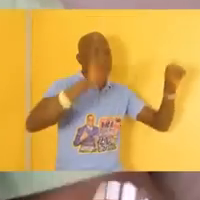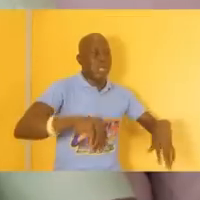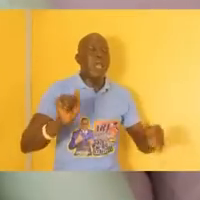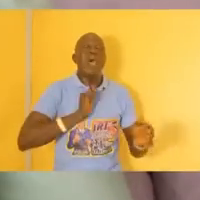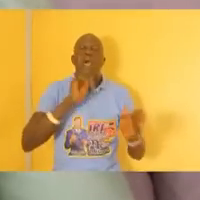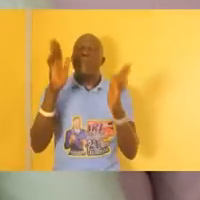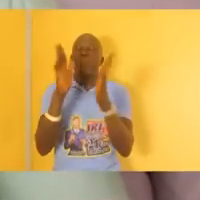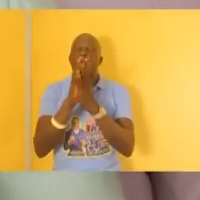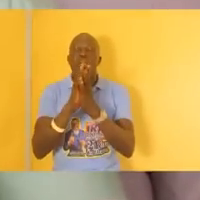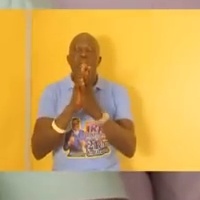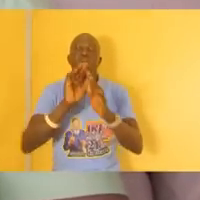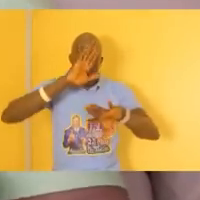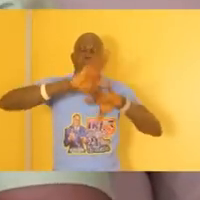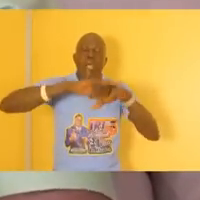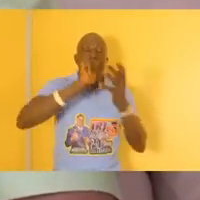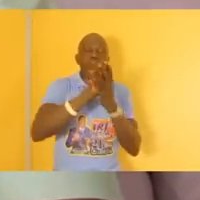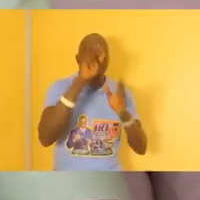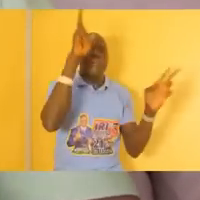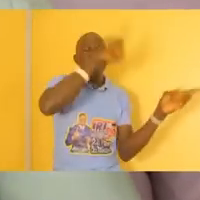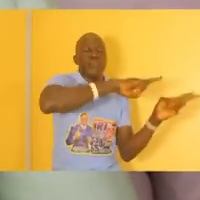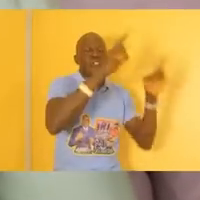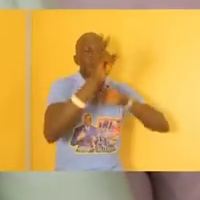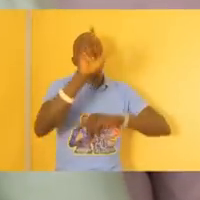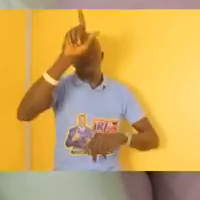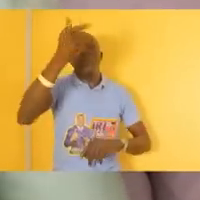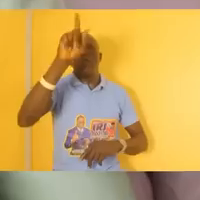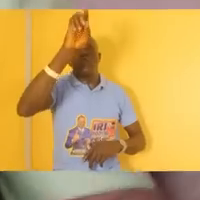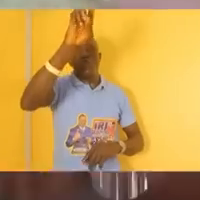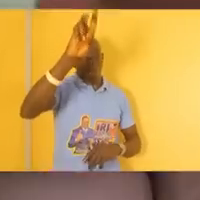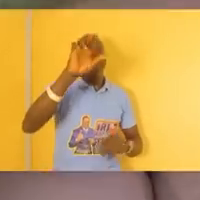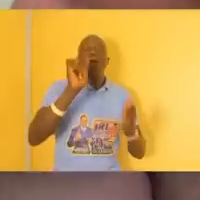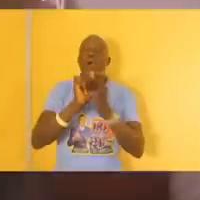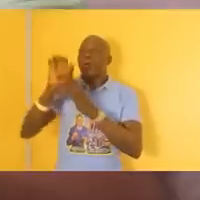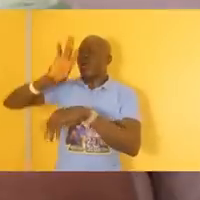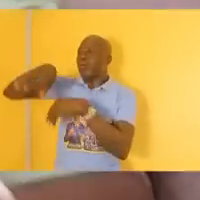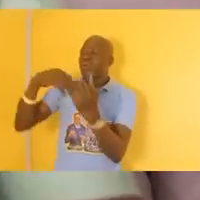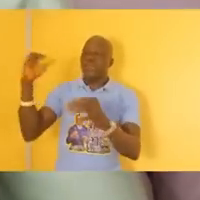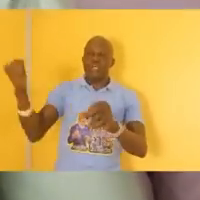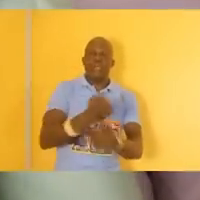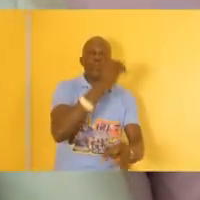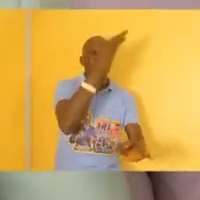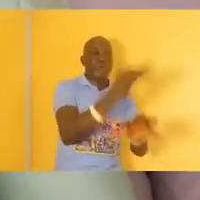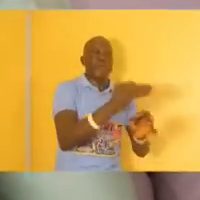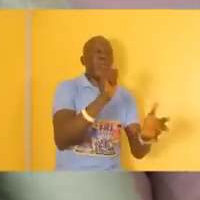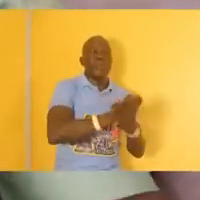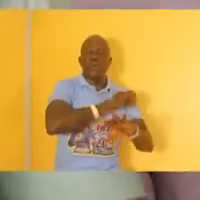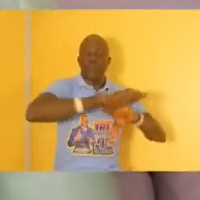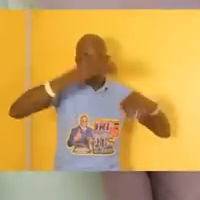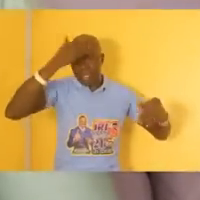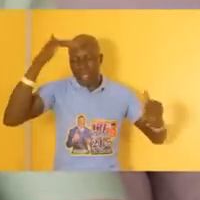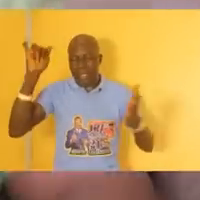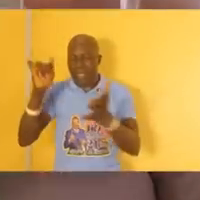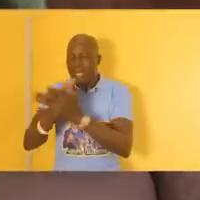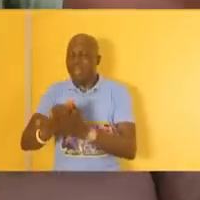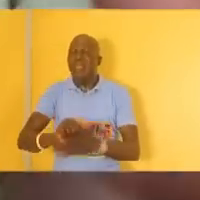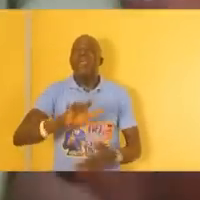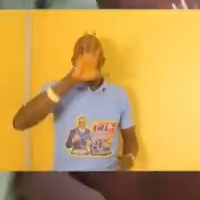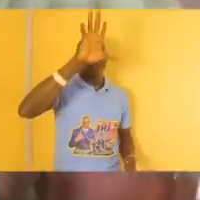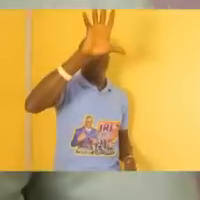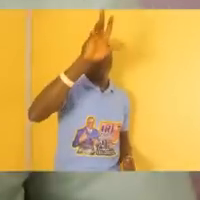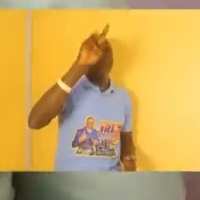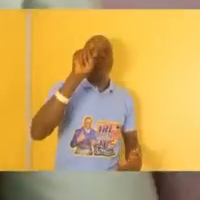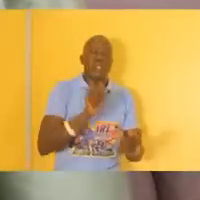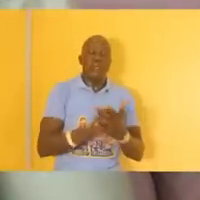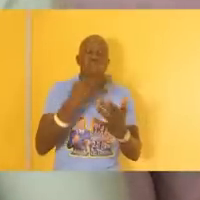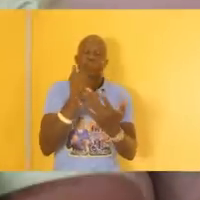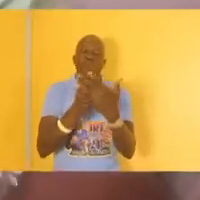called will give me a secret. What will take away the cause? The curses you inherited and what to come to you. Man now.